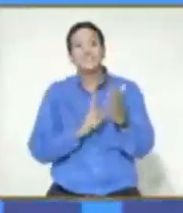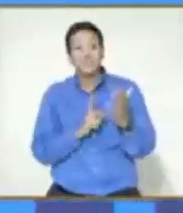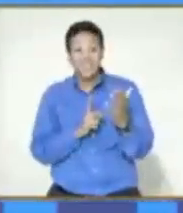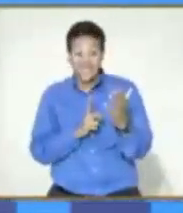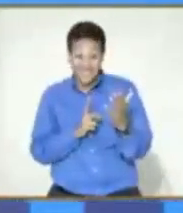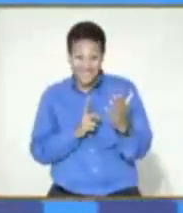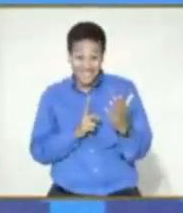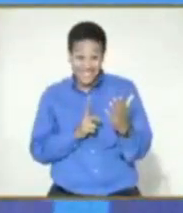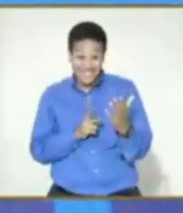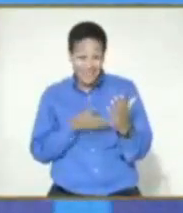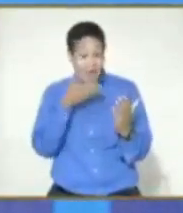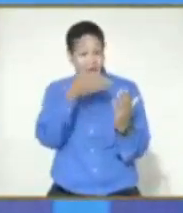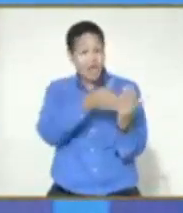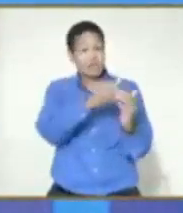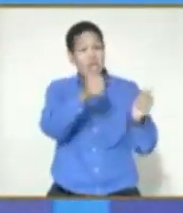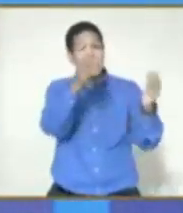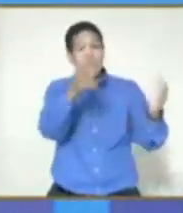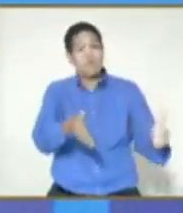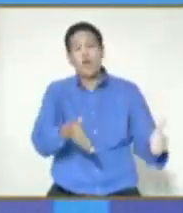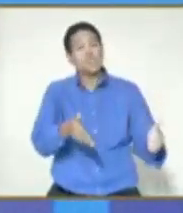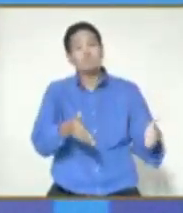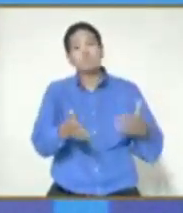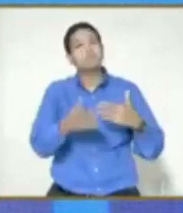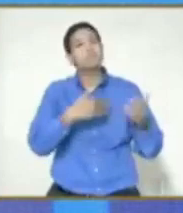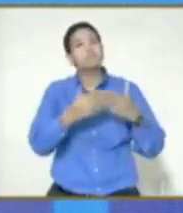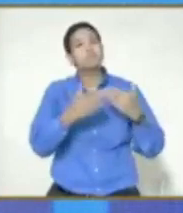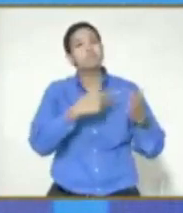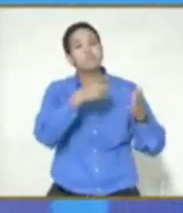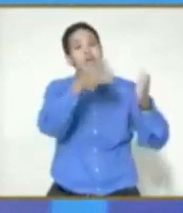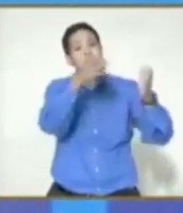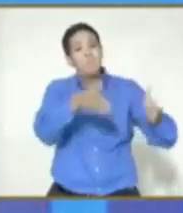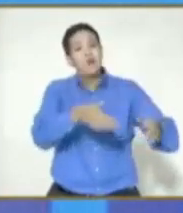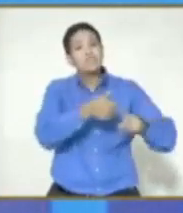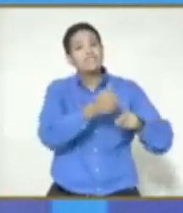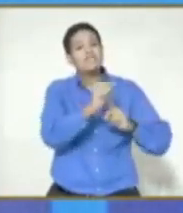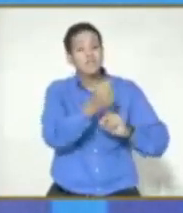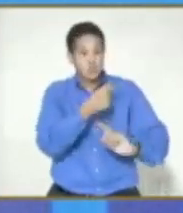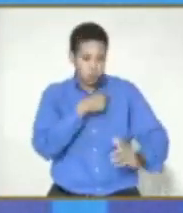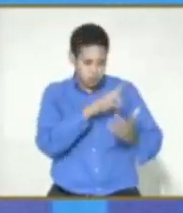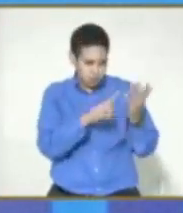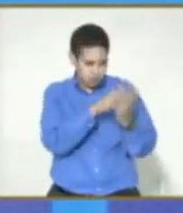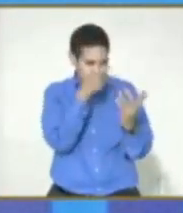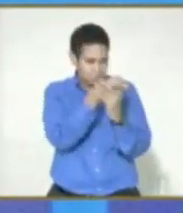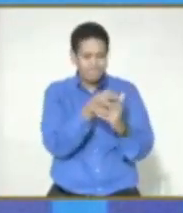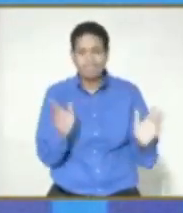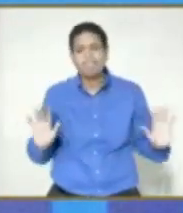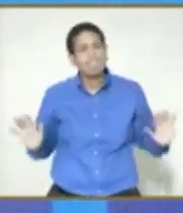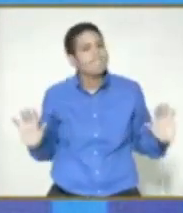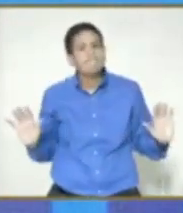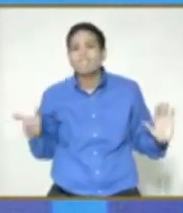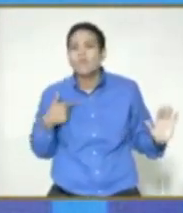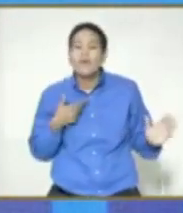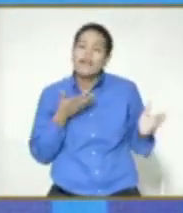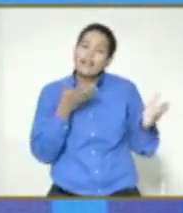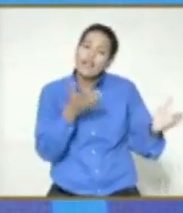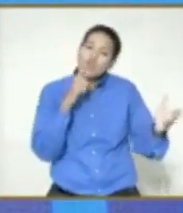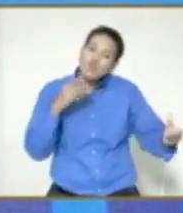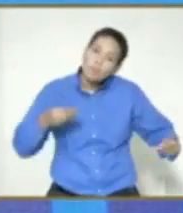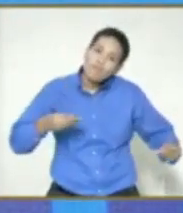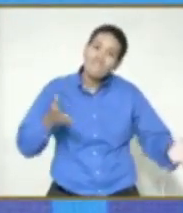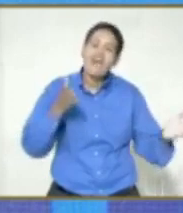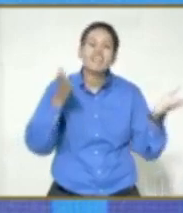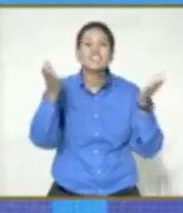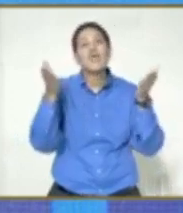any individual, regardless of the person's situation. We are here to provide a